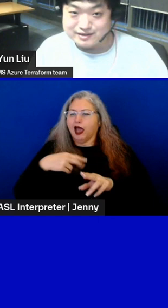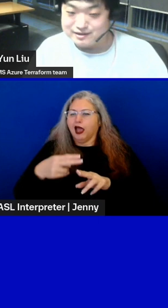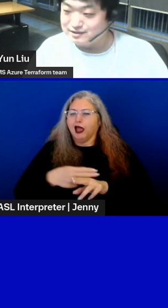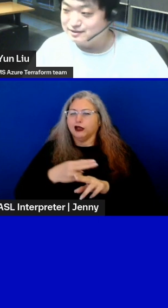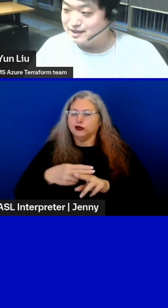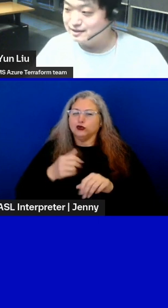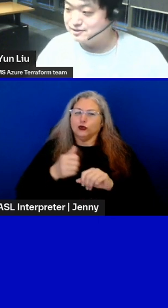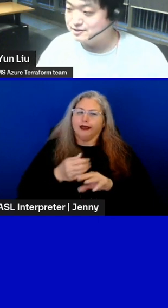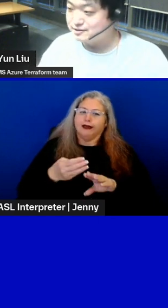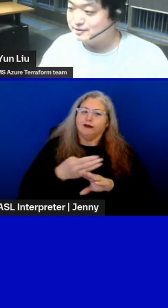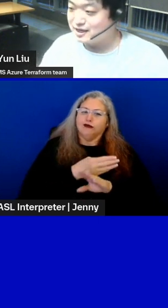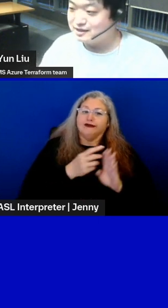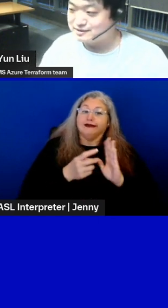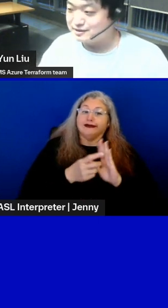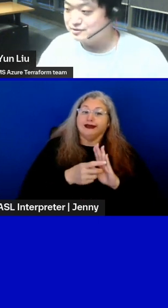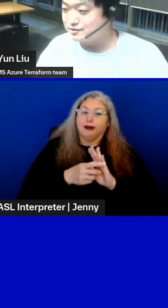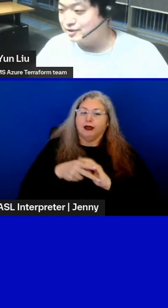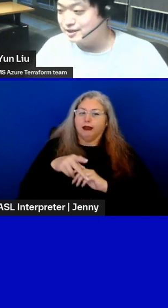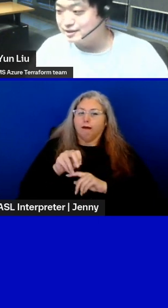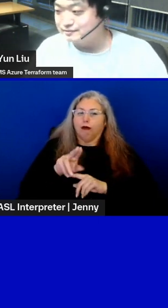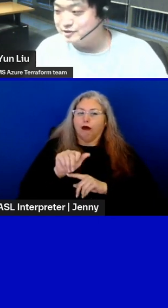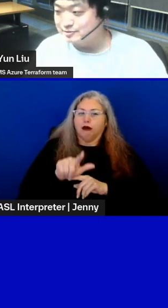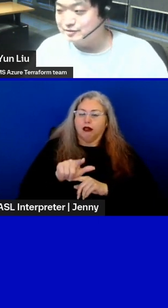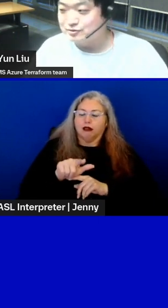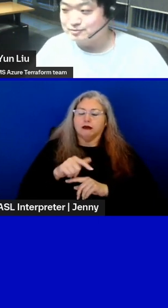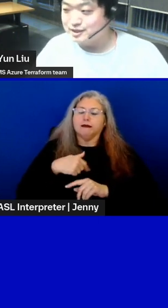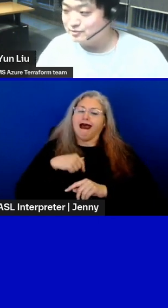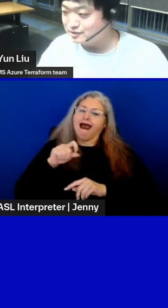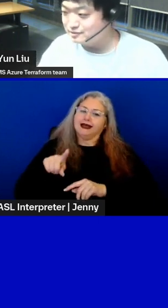demo. And I asked it to create a